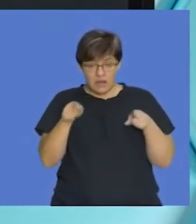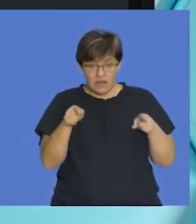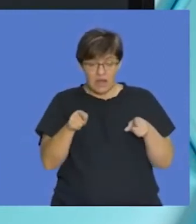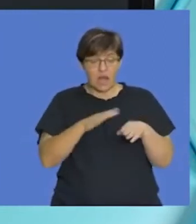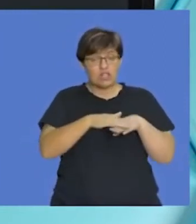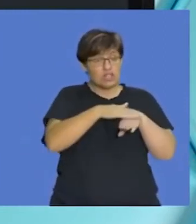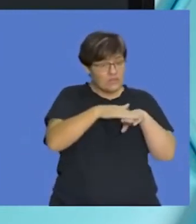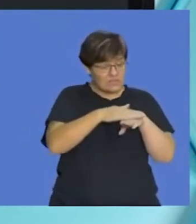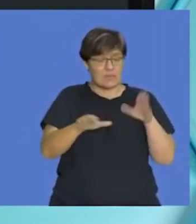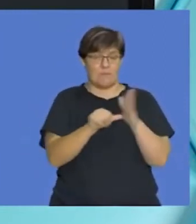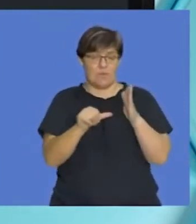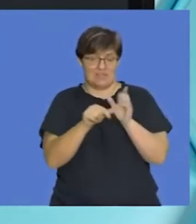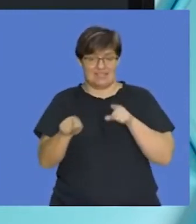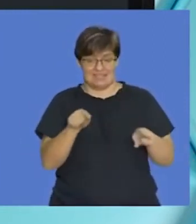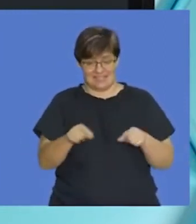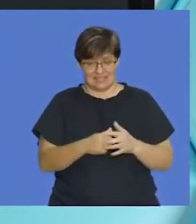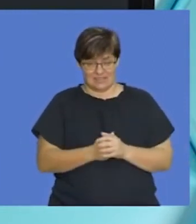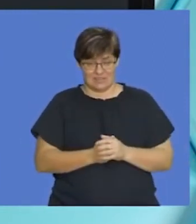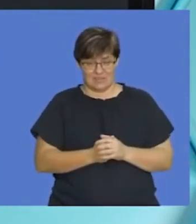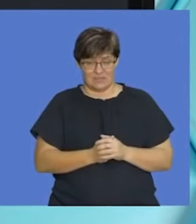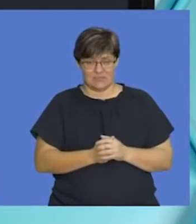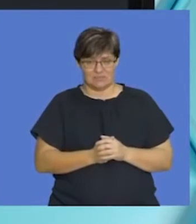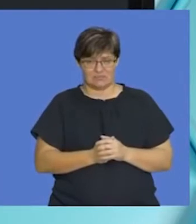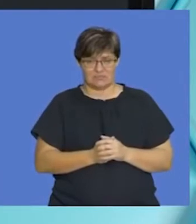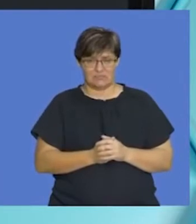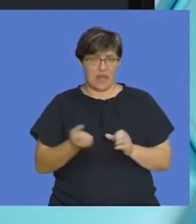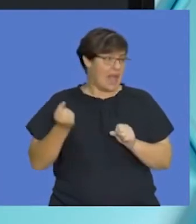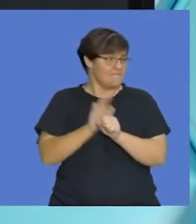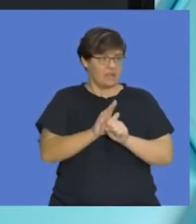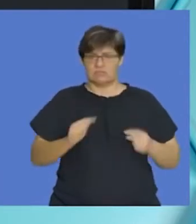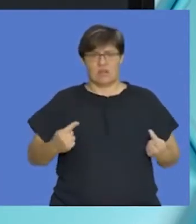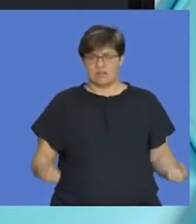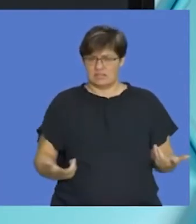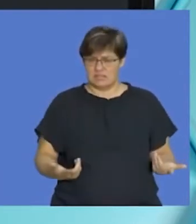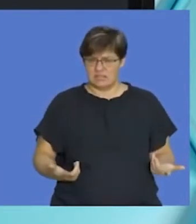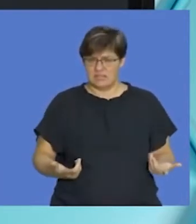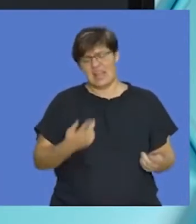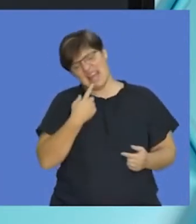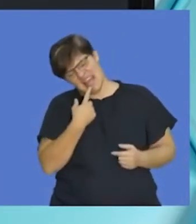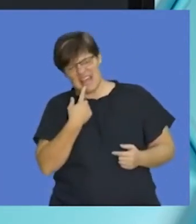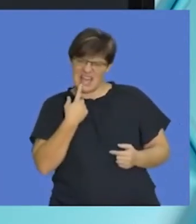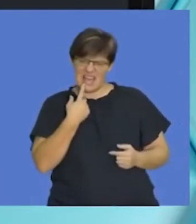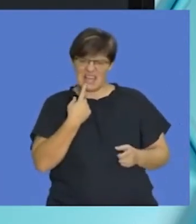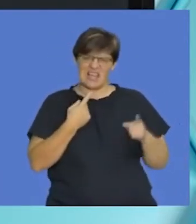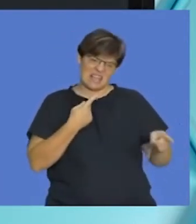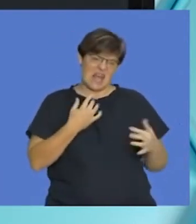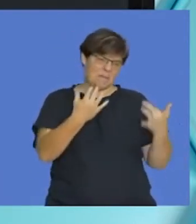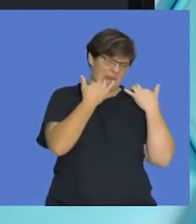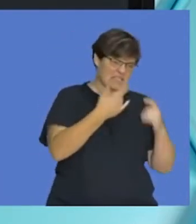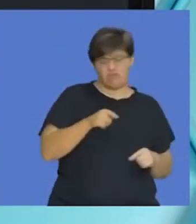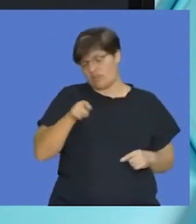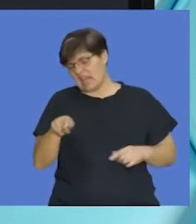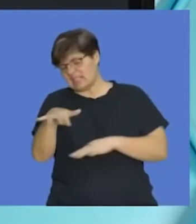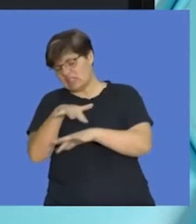two surfaces are important. And this is not, we can't affect that. So we can't go,